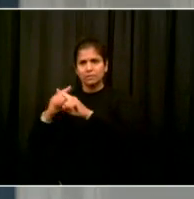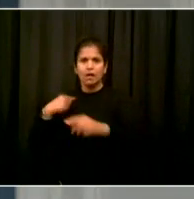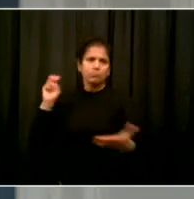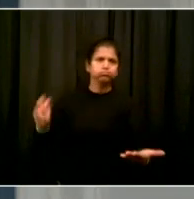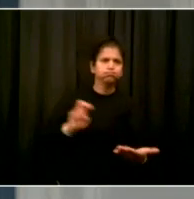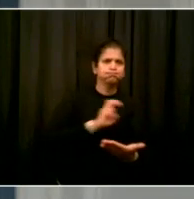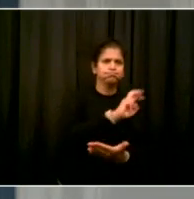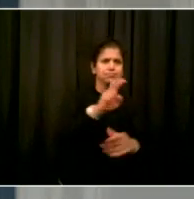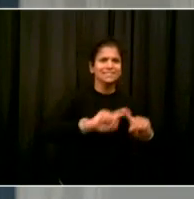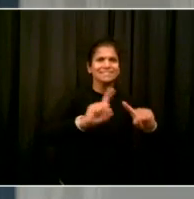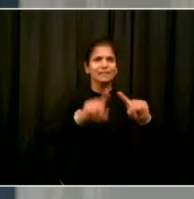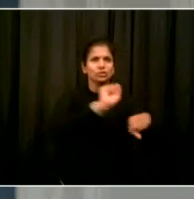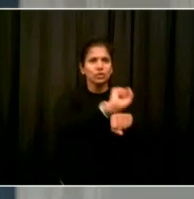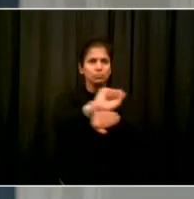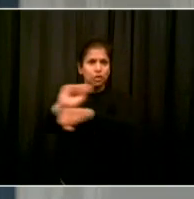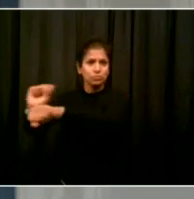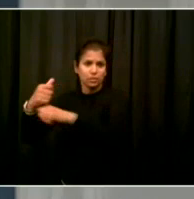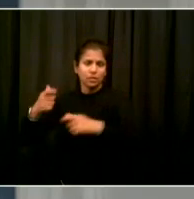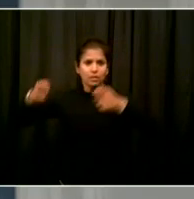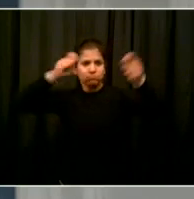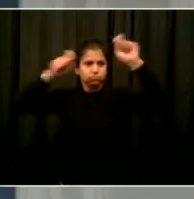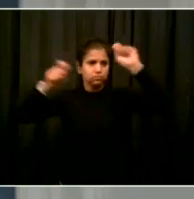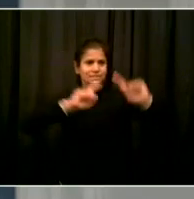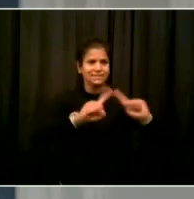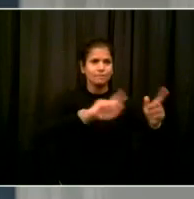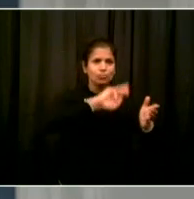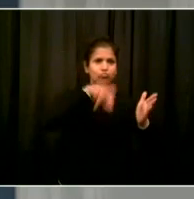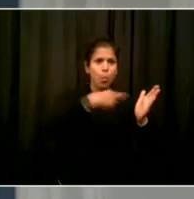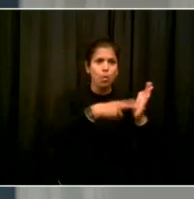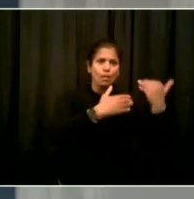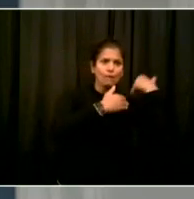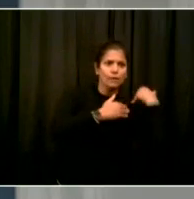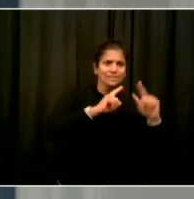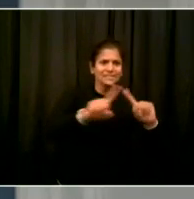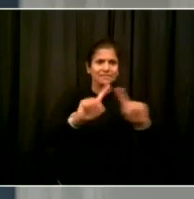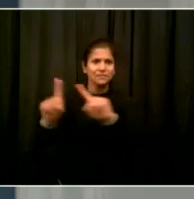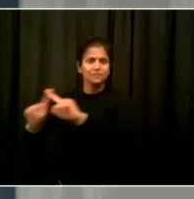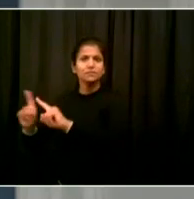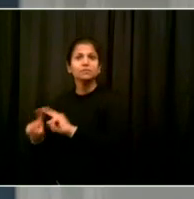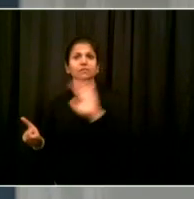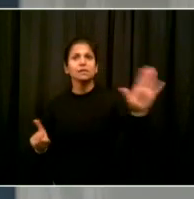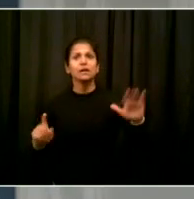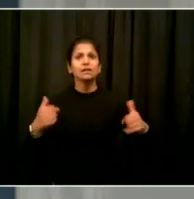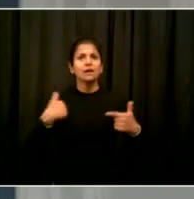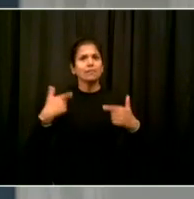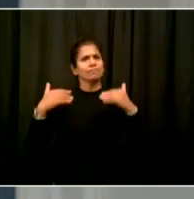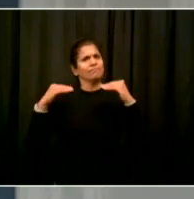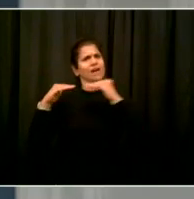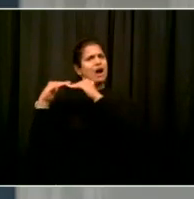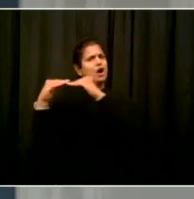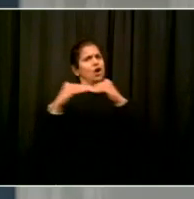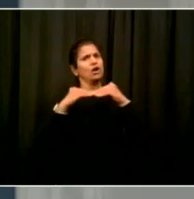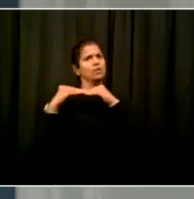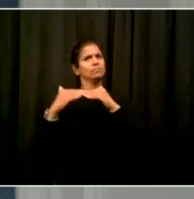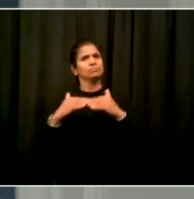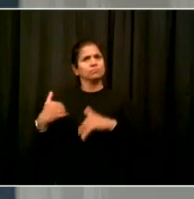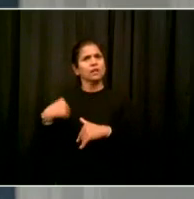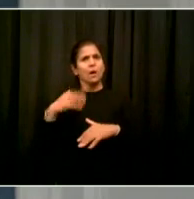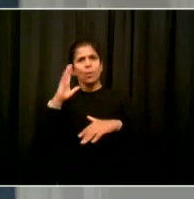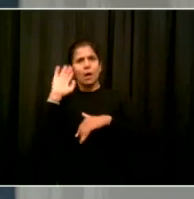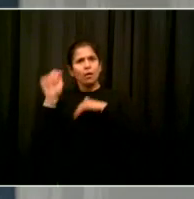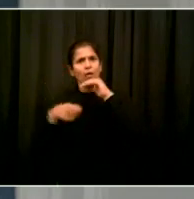has always been at the very heart of what I do. And as Chief of Patrol, this is how I will lead every